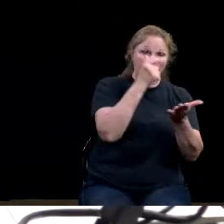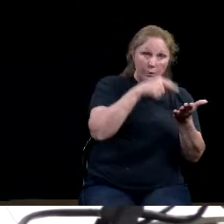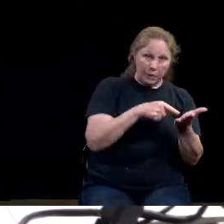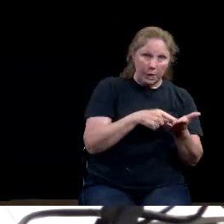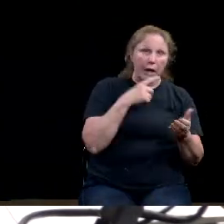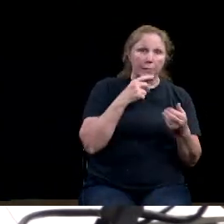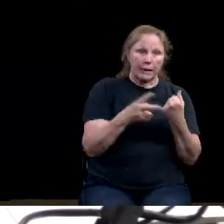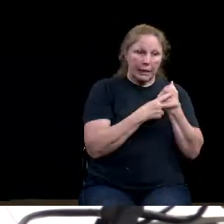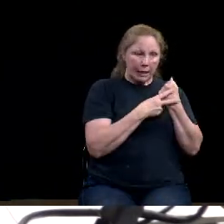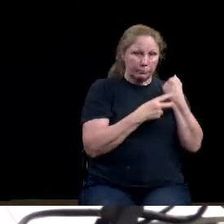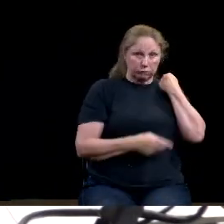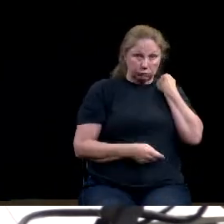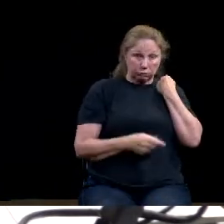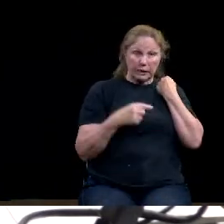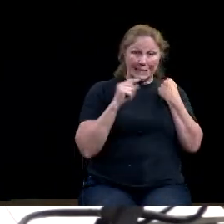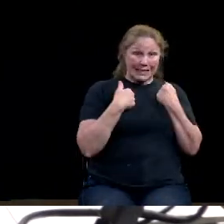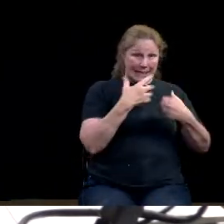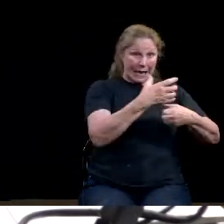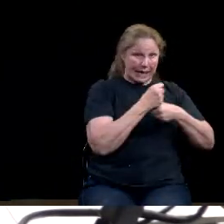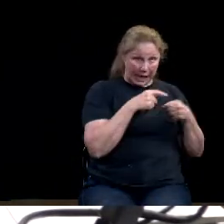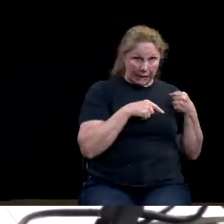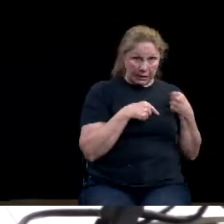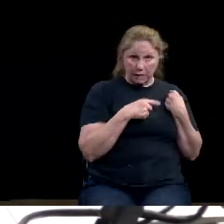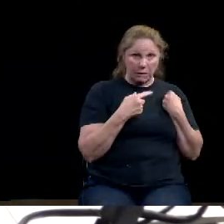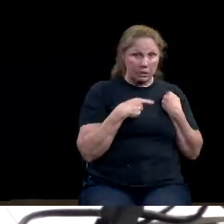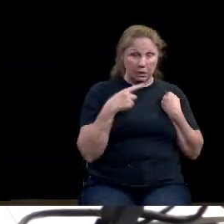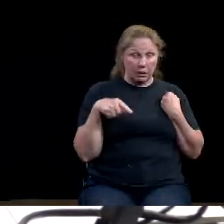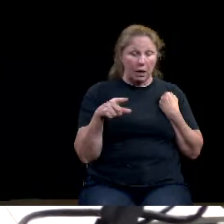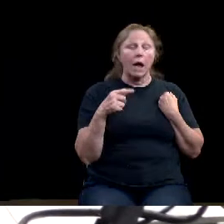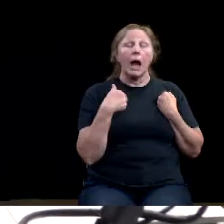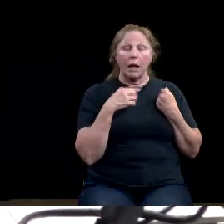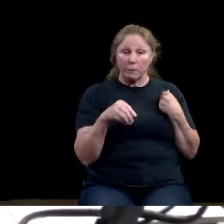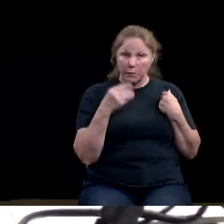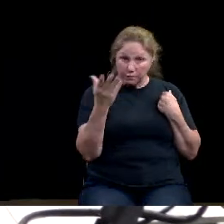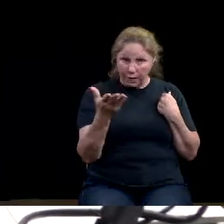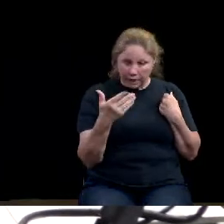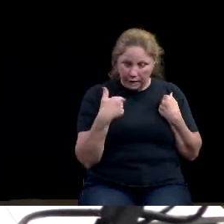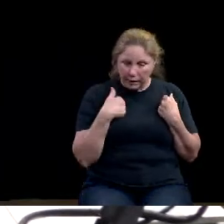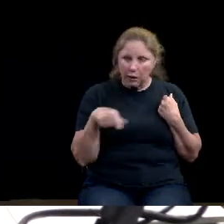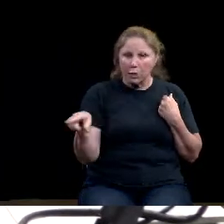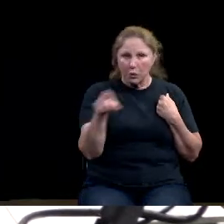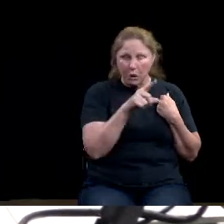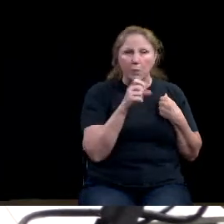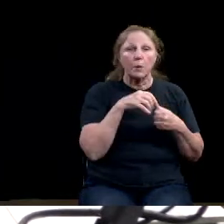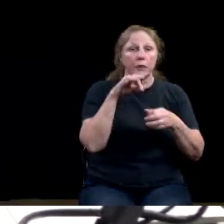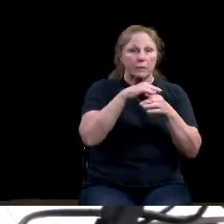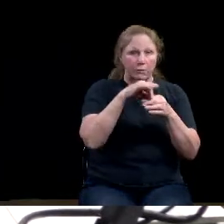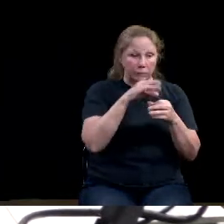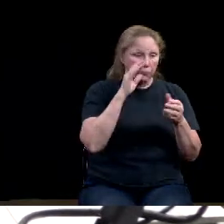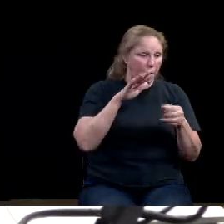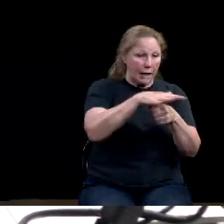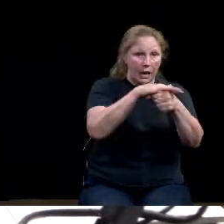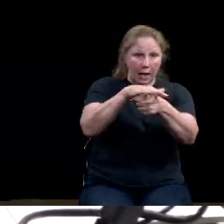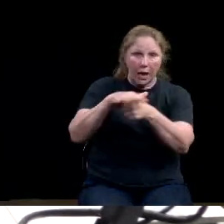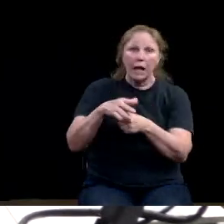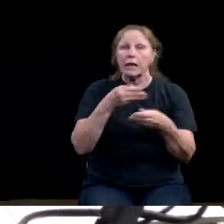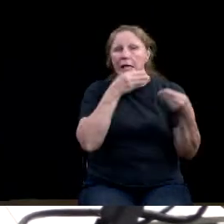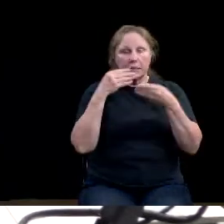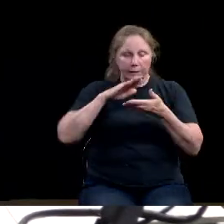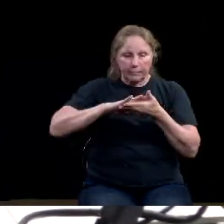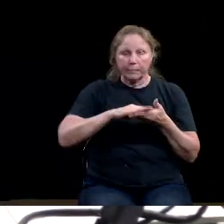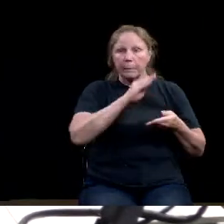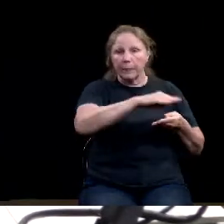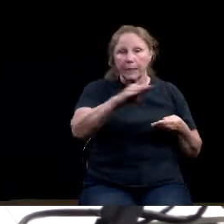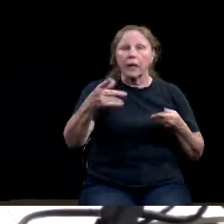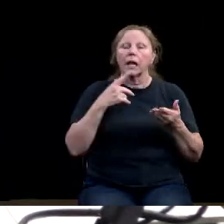sealed envelope, and a copy of the returns have been provided to each council member and includes A, the votes received by precinct